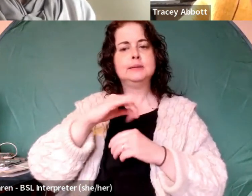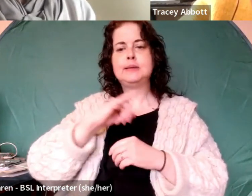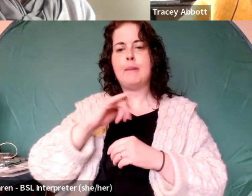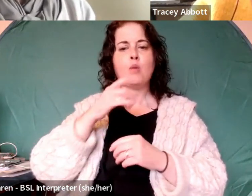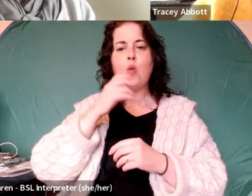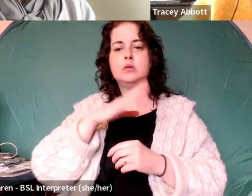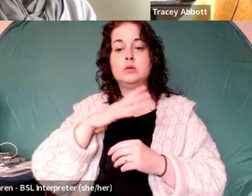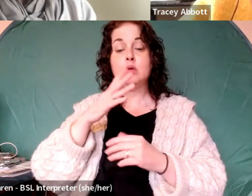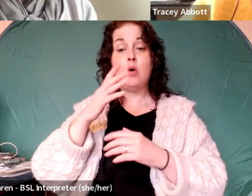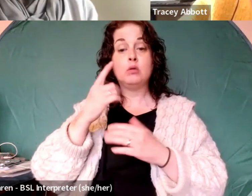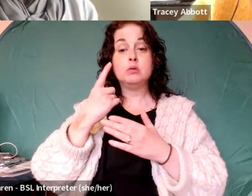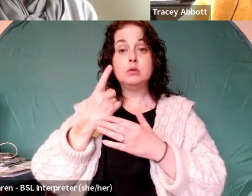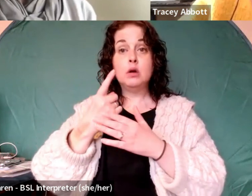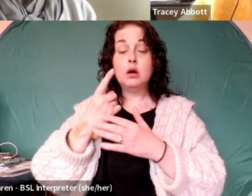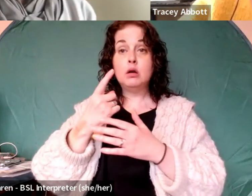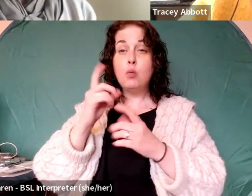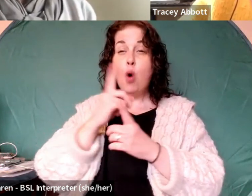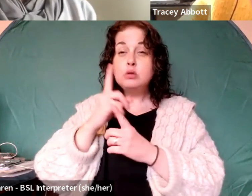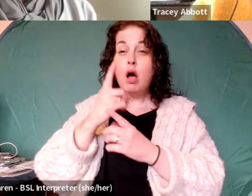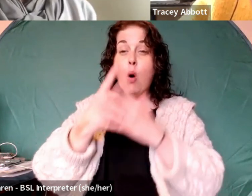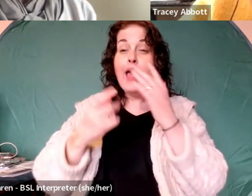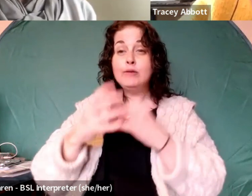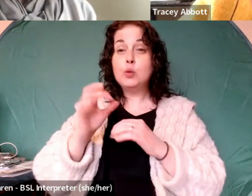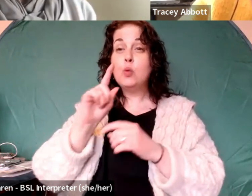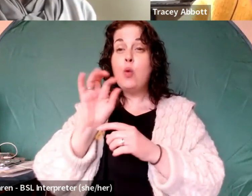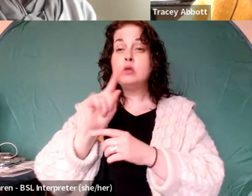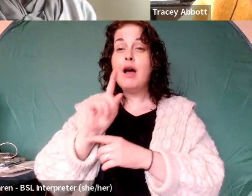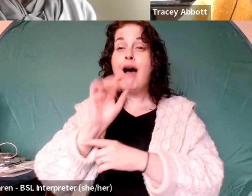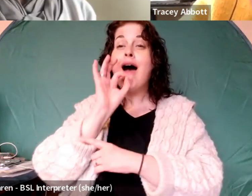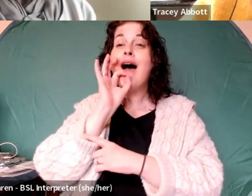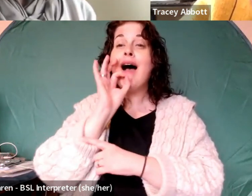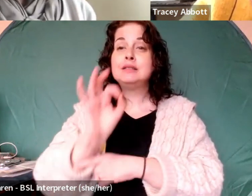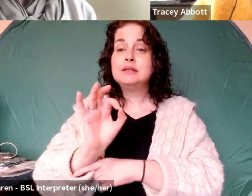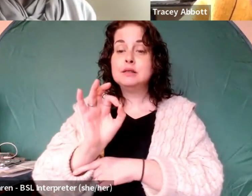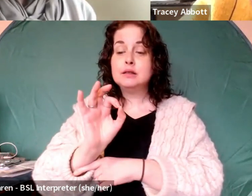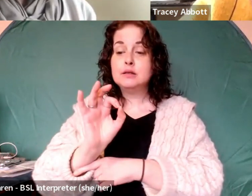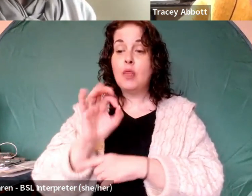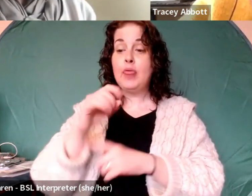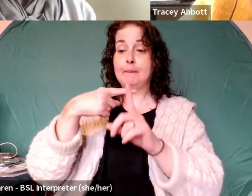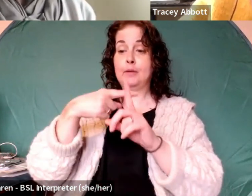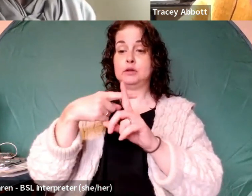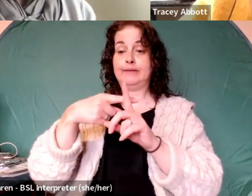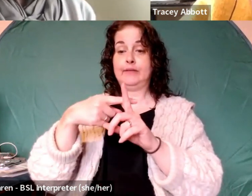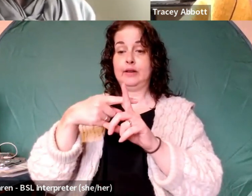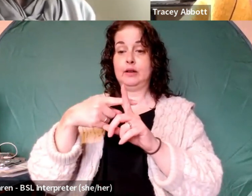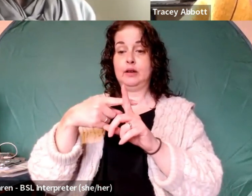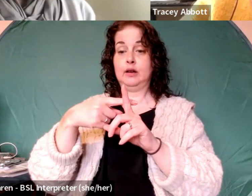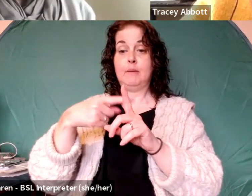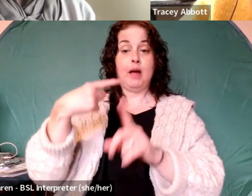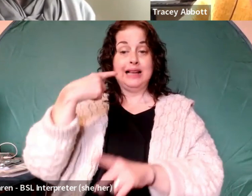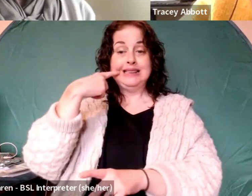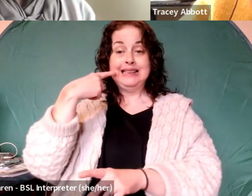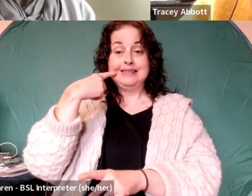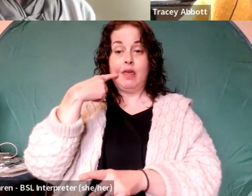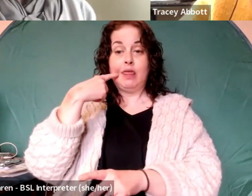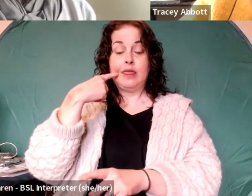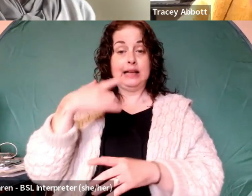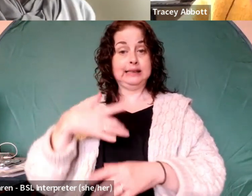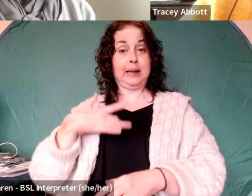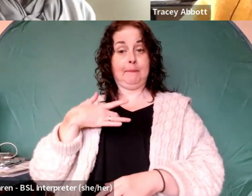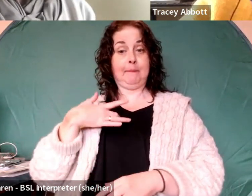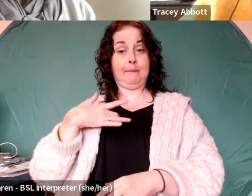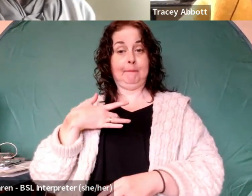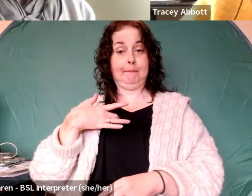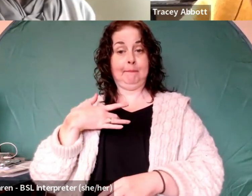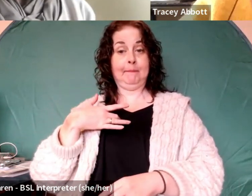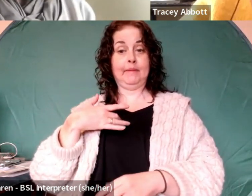to do is ask. Yeah, no, absolutely. And I think on that very positive note, that actually it's much easier than it seems. It's much